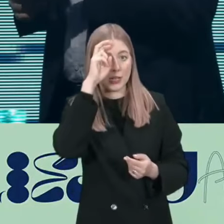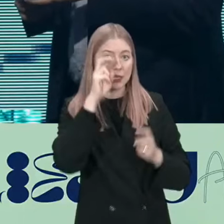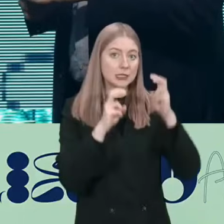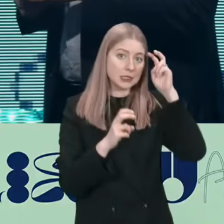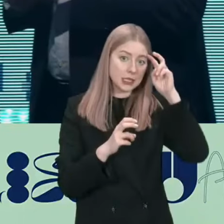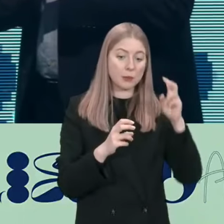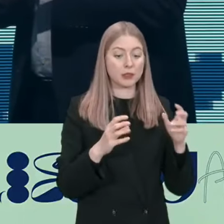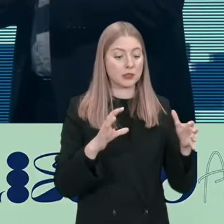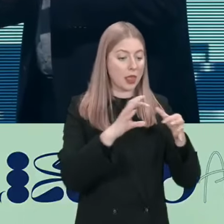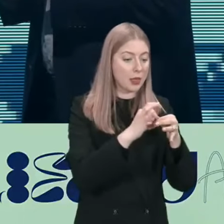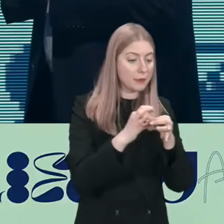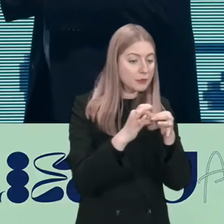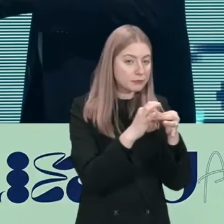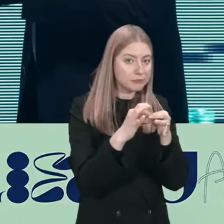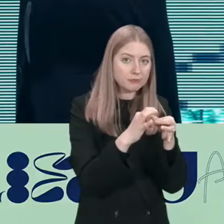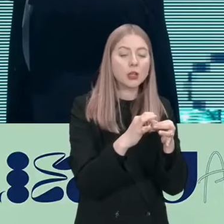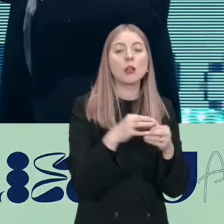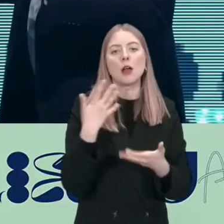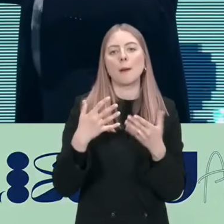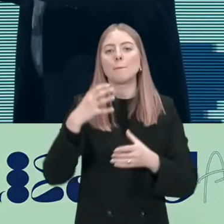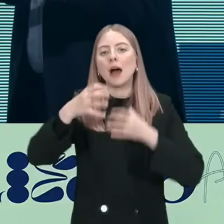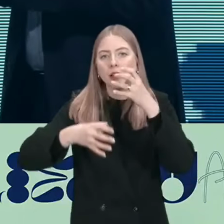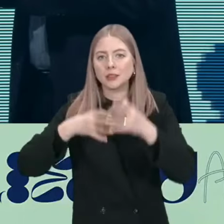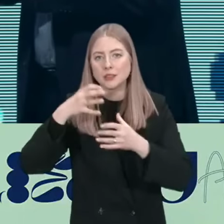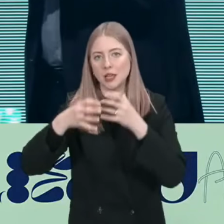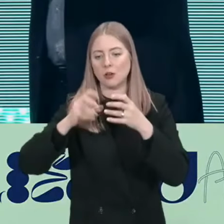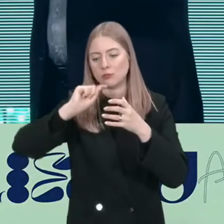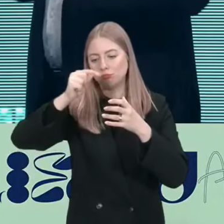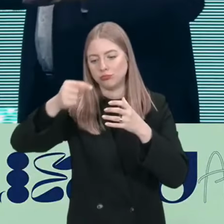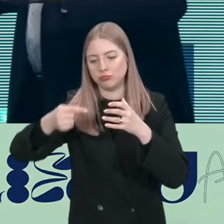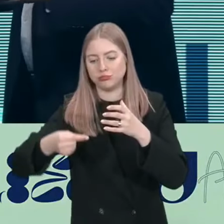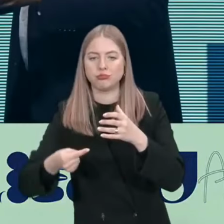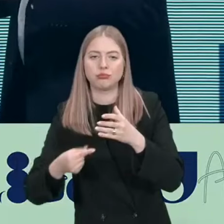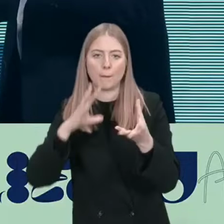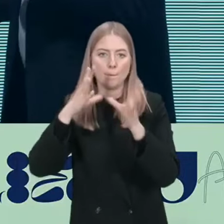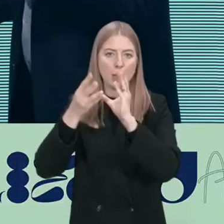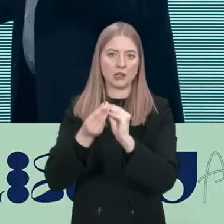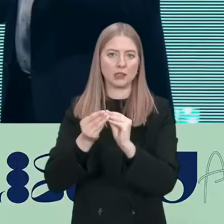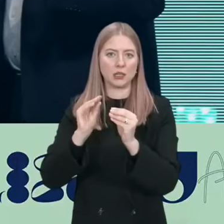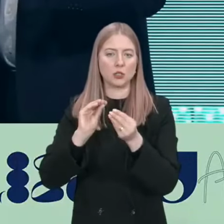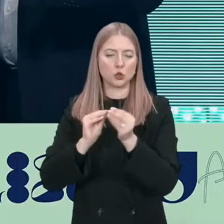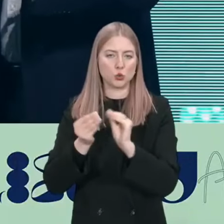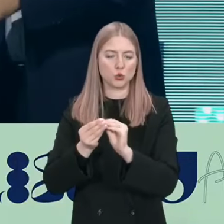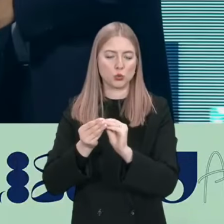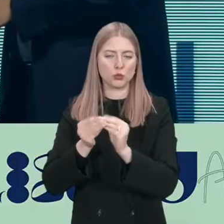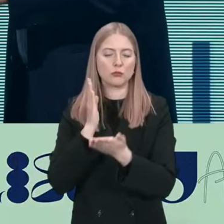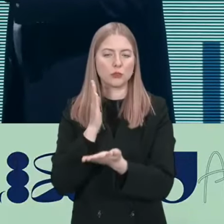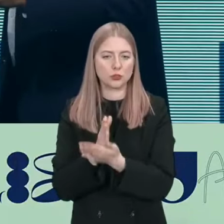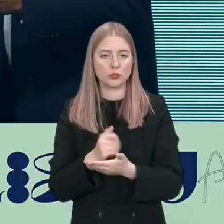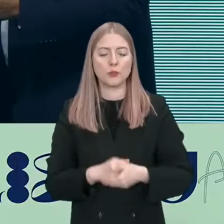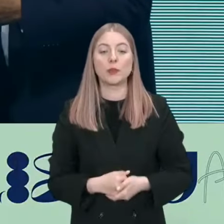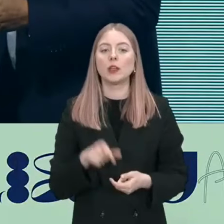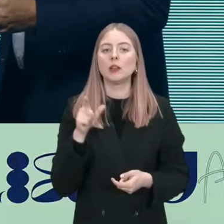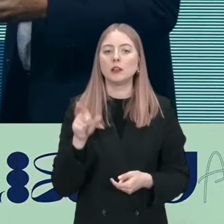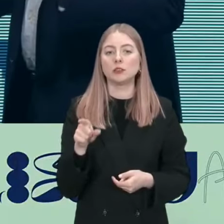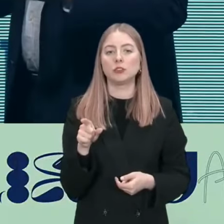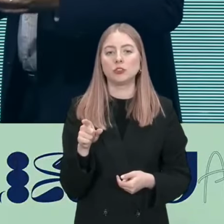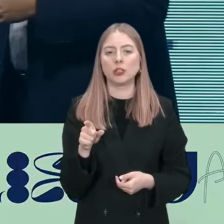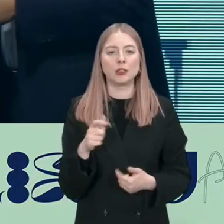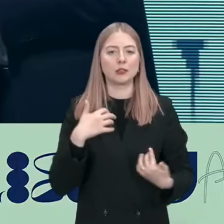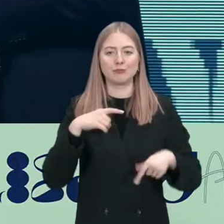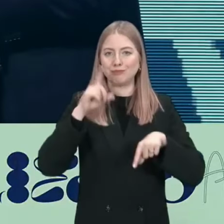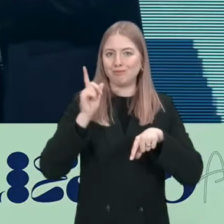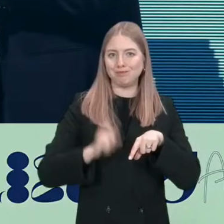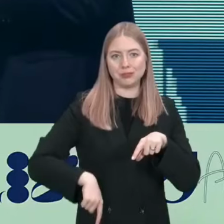which turned into the WTO. So these things take time to agree and take moments to disintegrate, as we